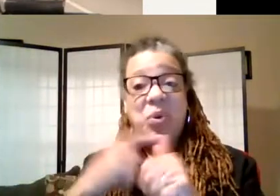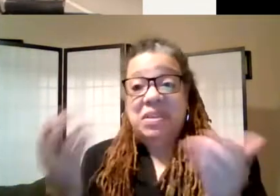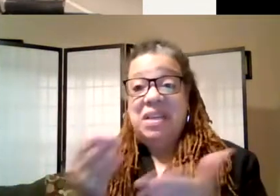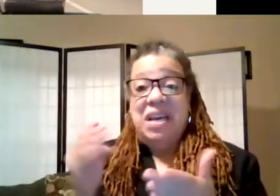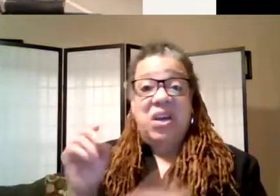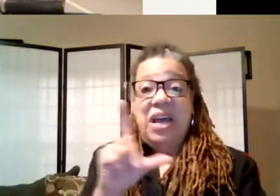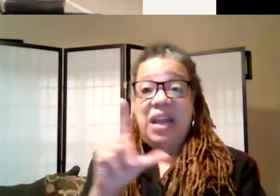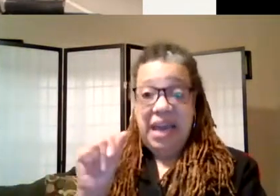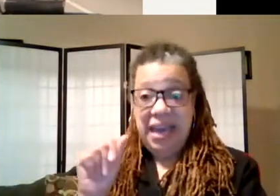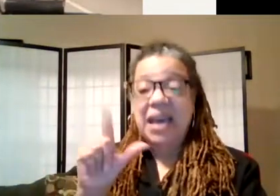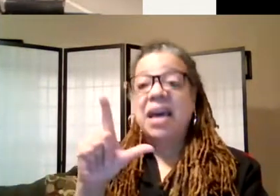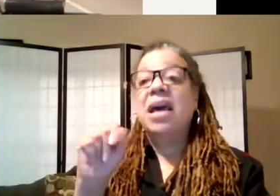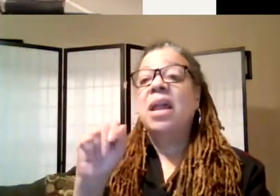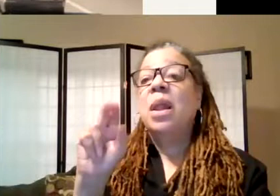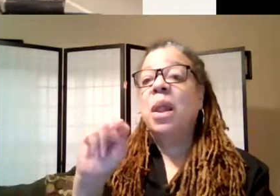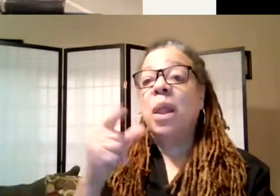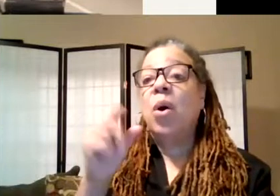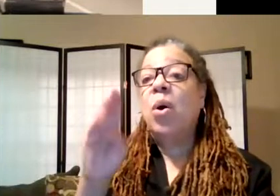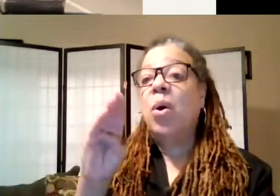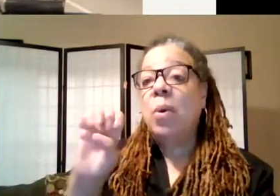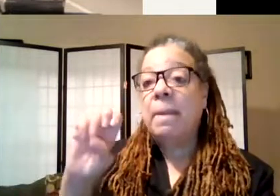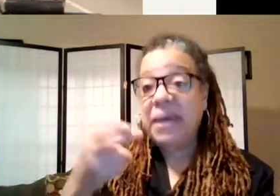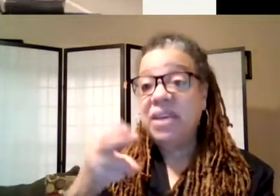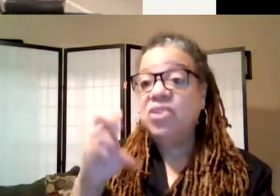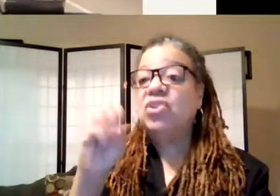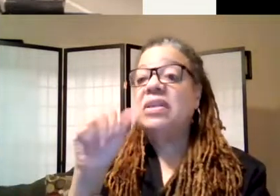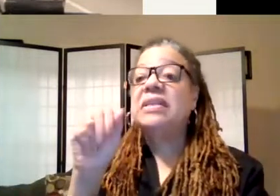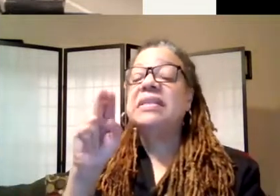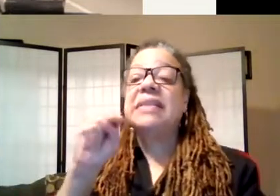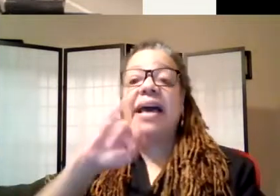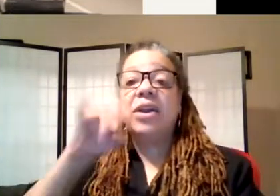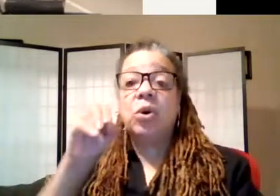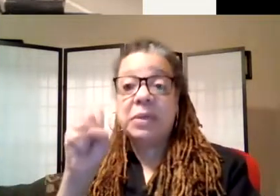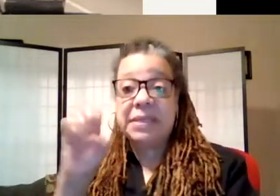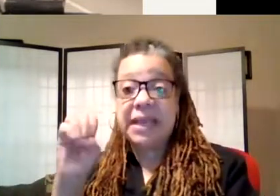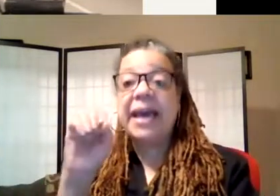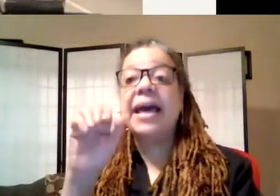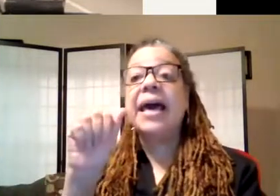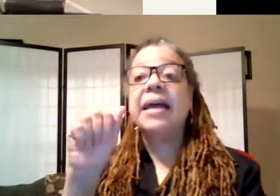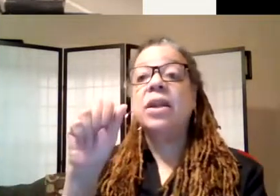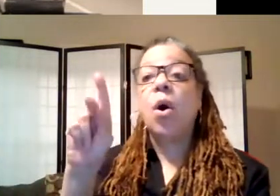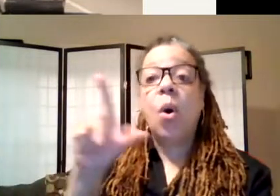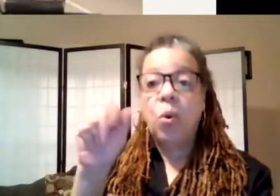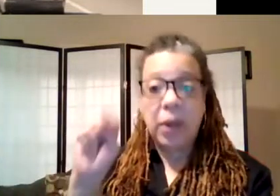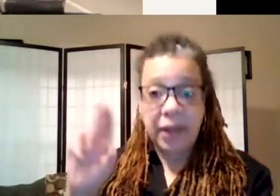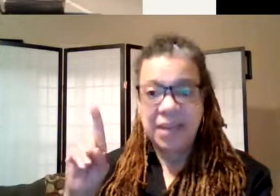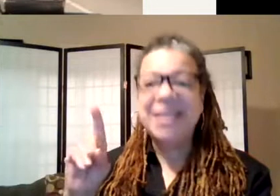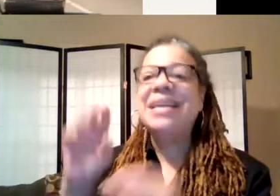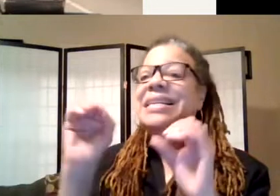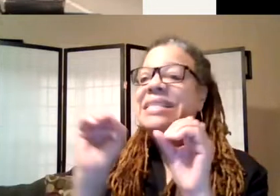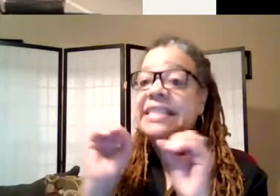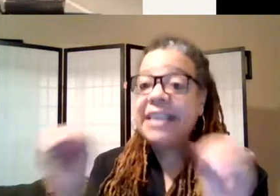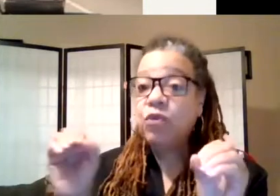Long Beach, San Jose, San Francisco, Oakland, and throughout. Vista would benefit most from transitioning to zero emission vehicles in